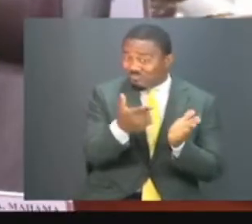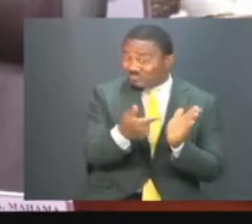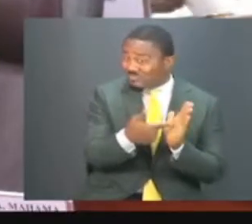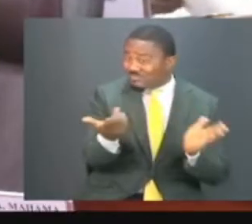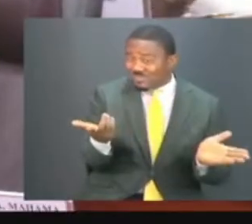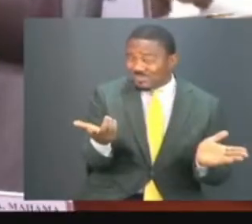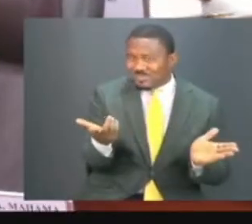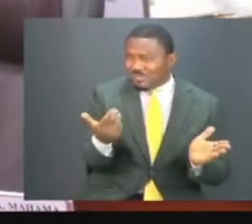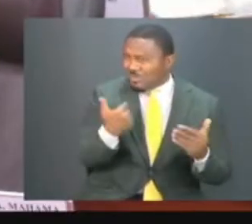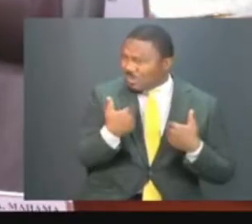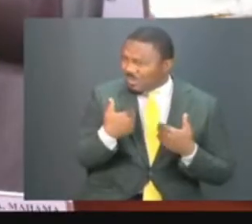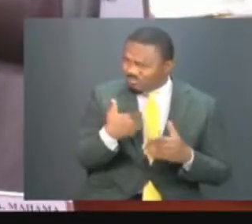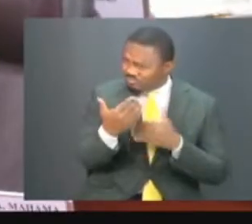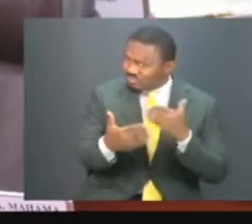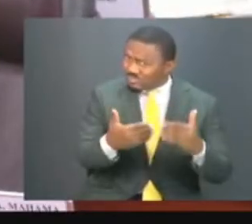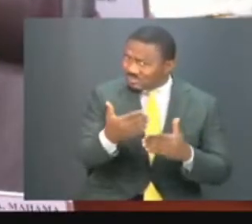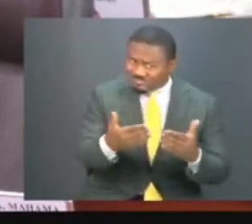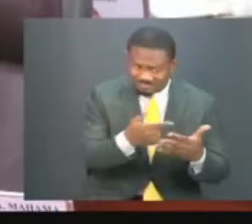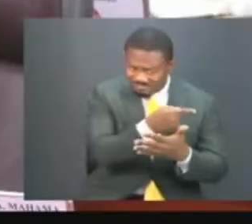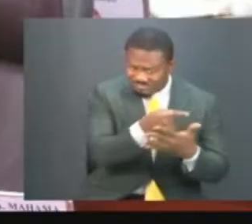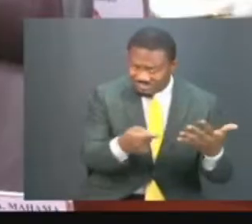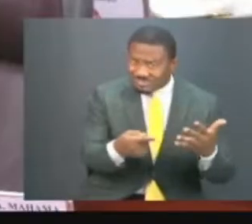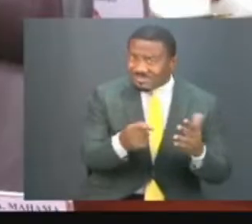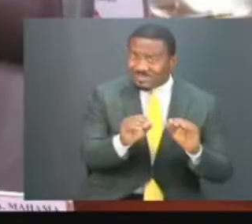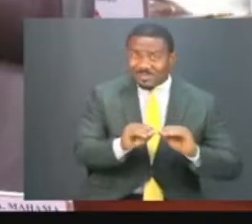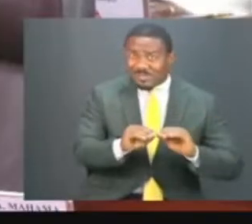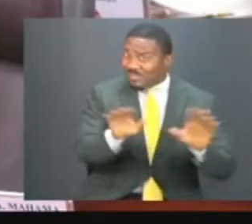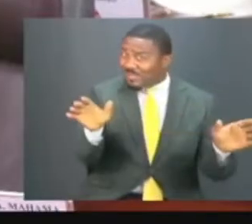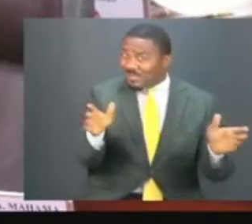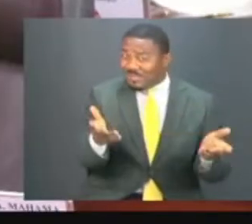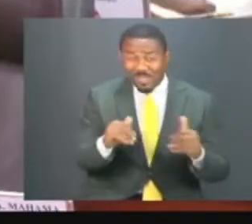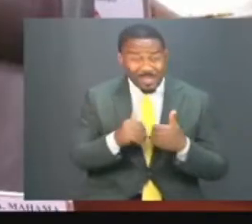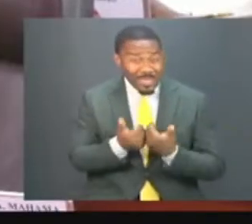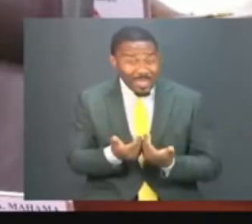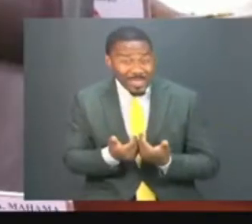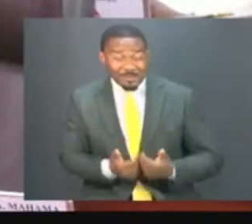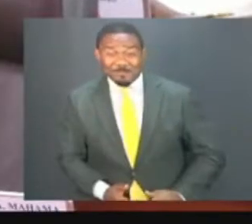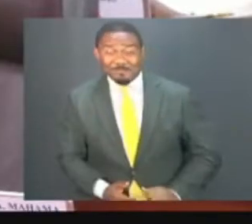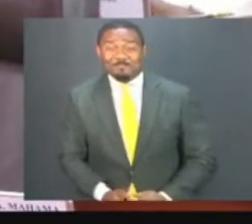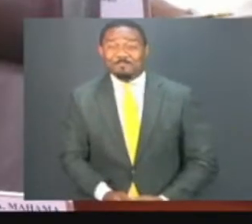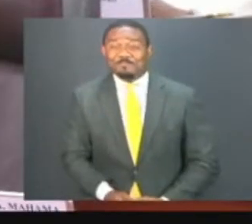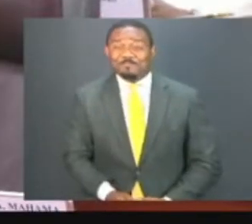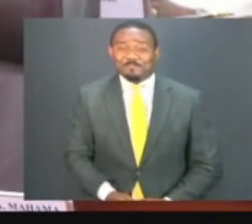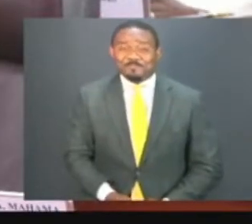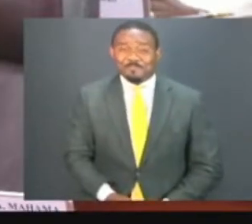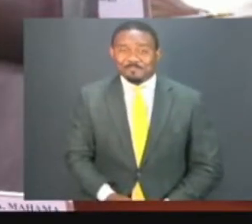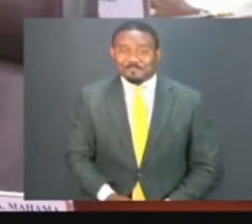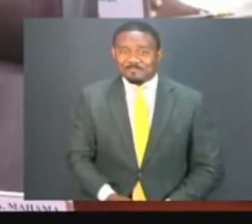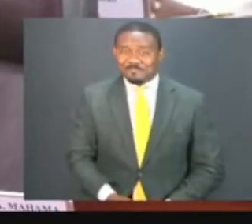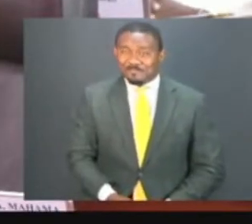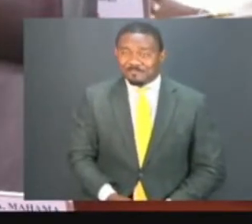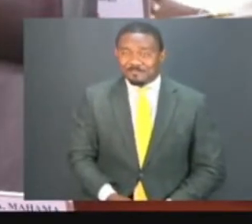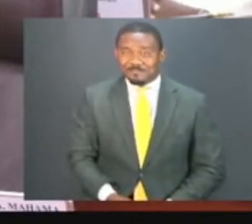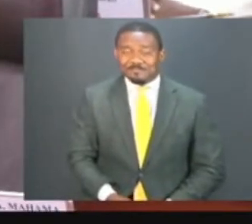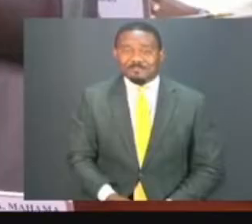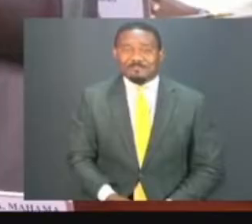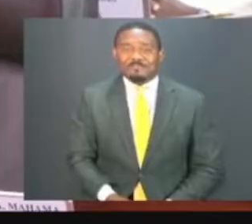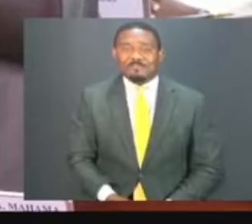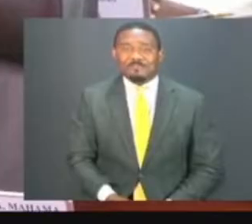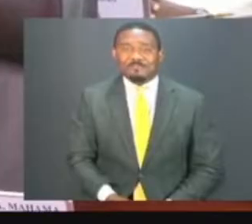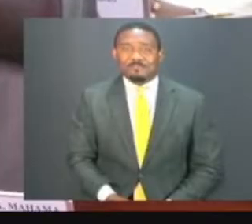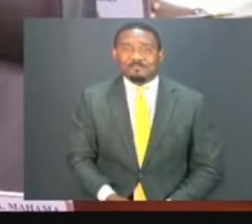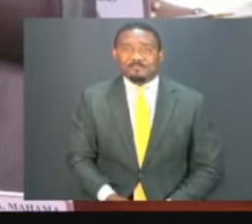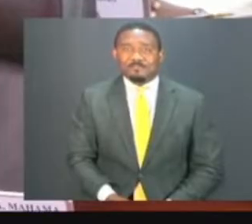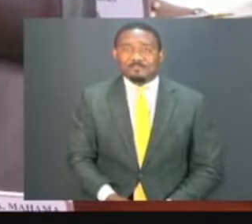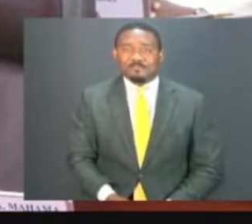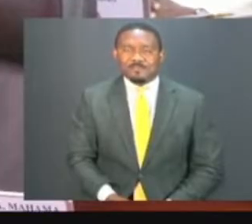procedure provided under the rules for how these ought to be done. So